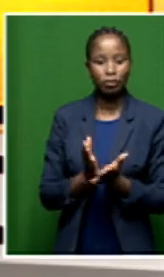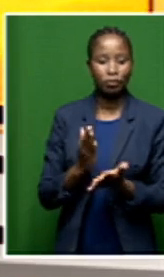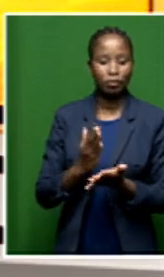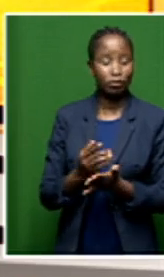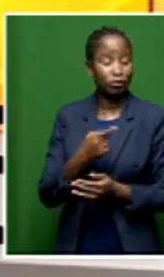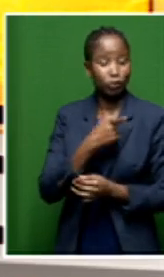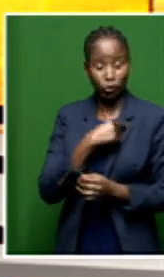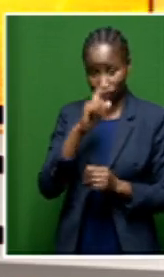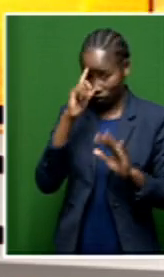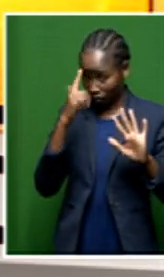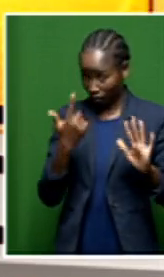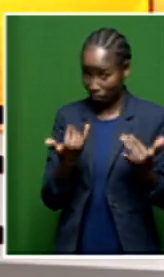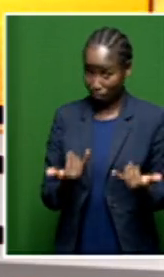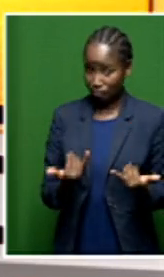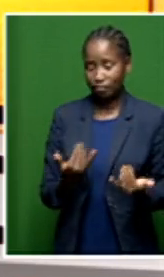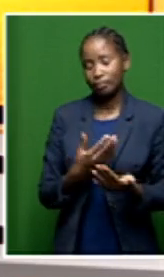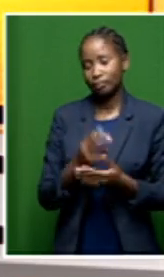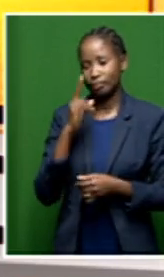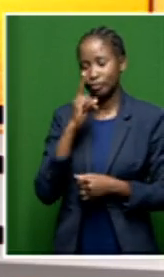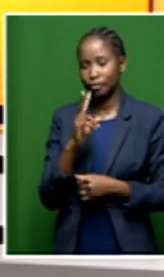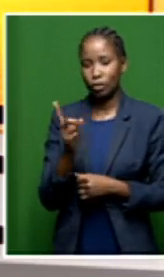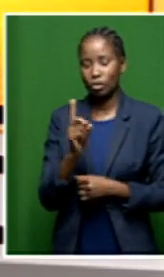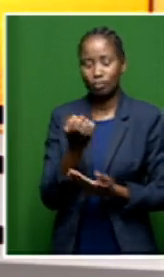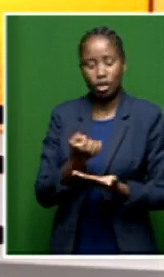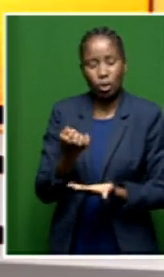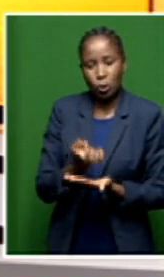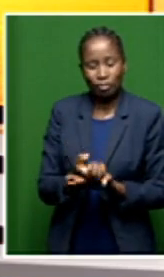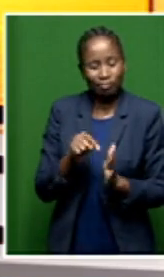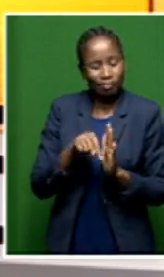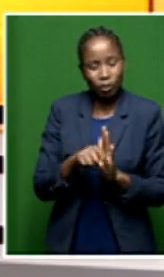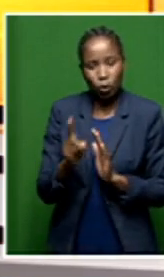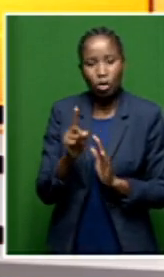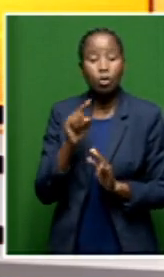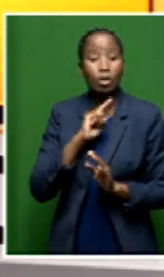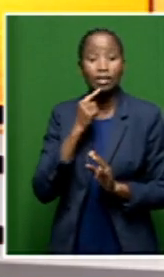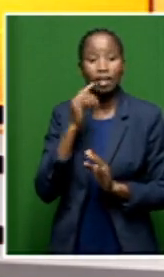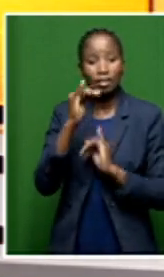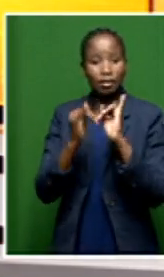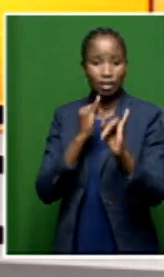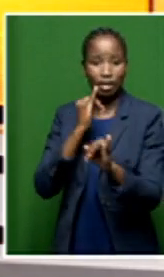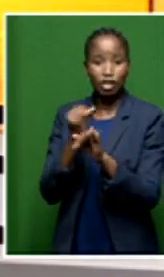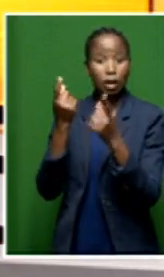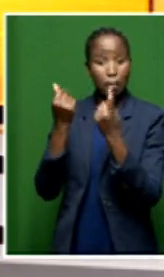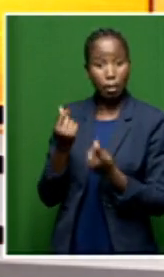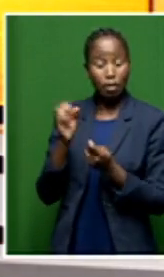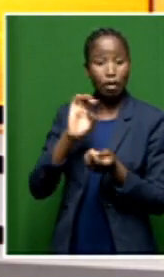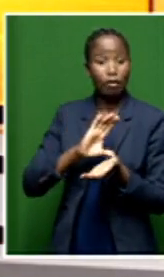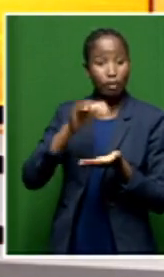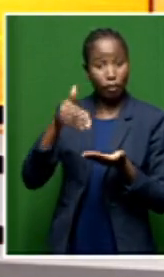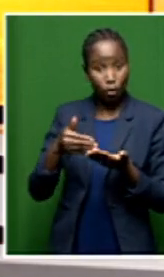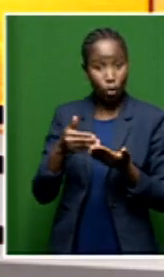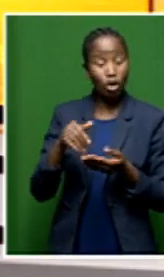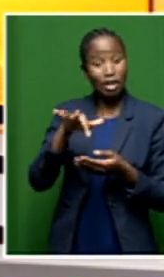This Thursday morning, let's get into this, have a look at the economy. According to the International Monetary Fund's forecast, South Africa's